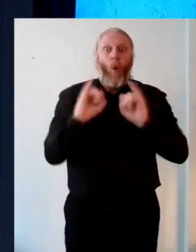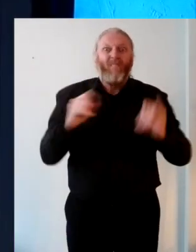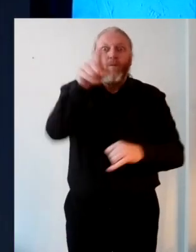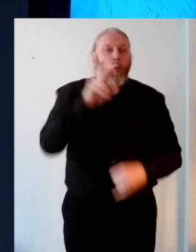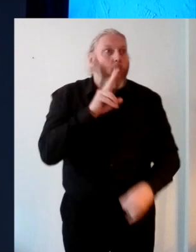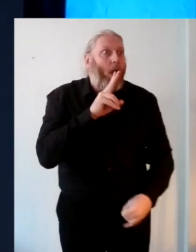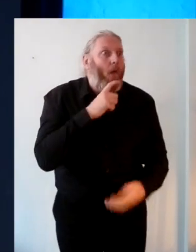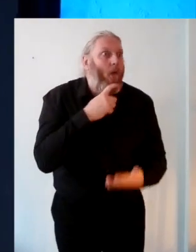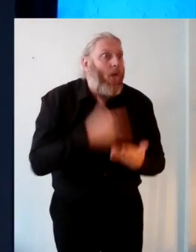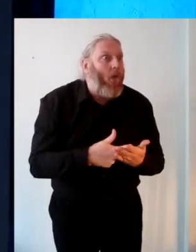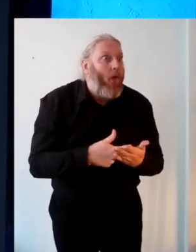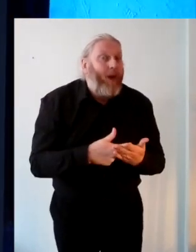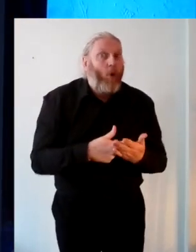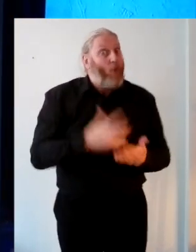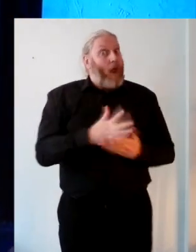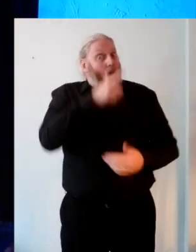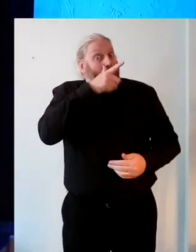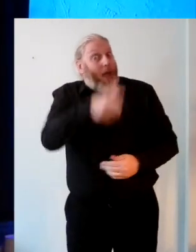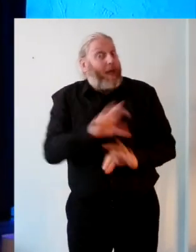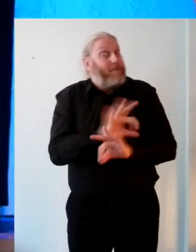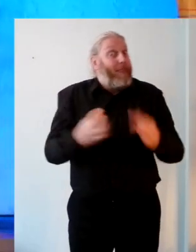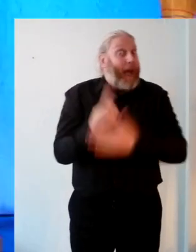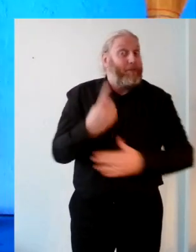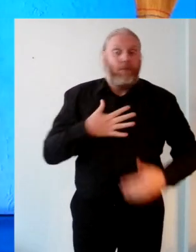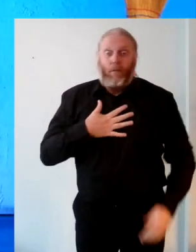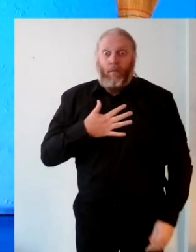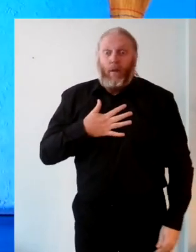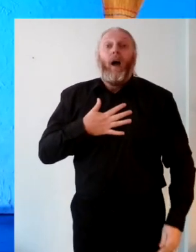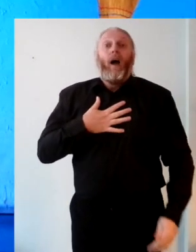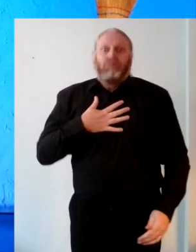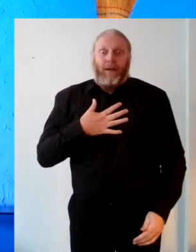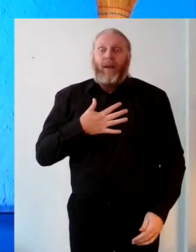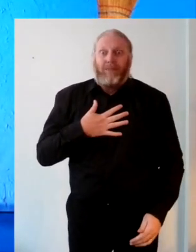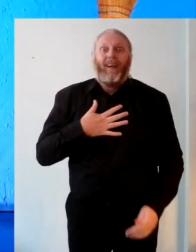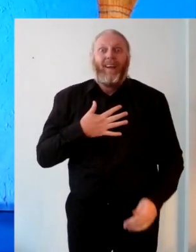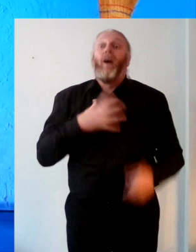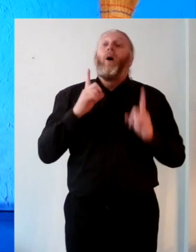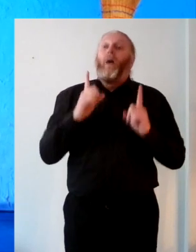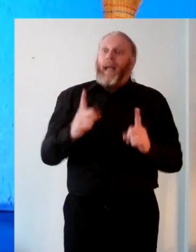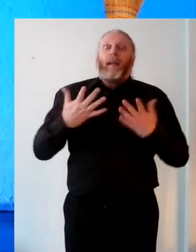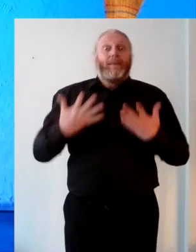show. So just as well that didn't happen, isn't it? Well, now,